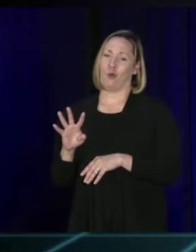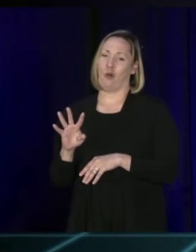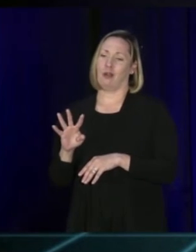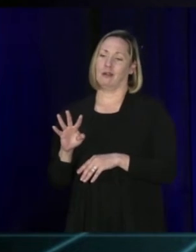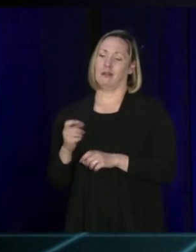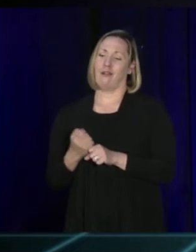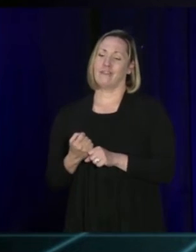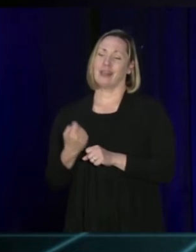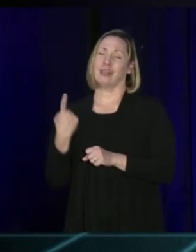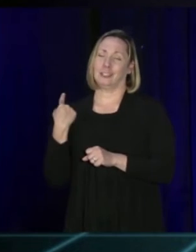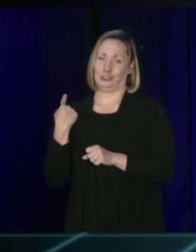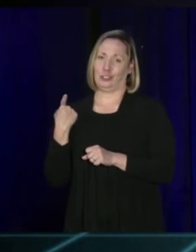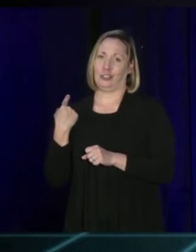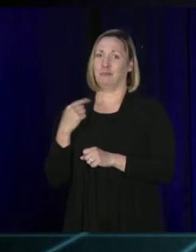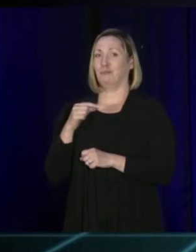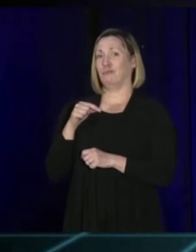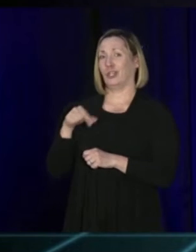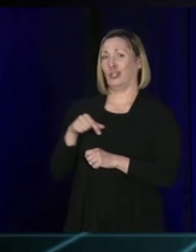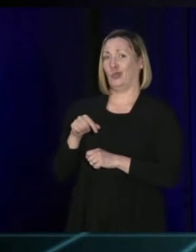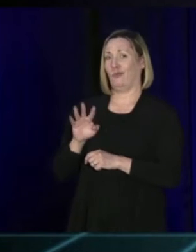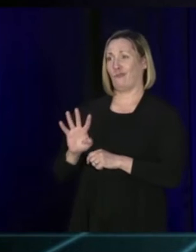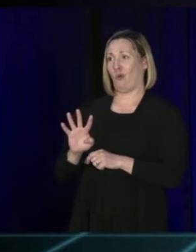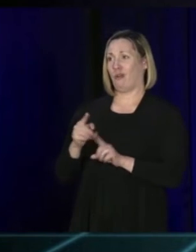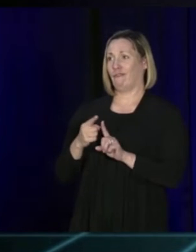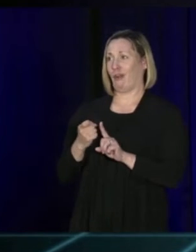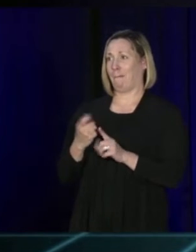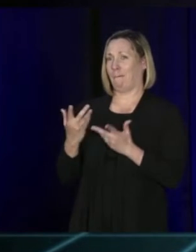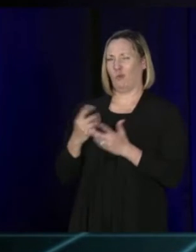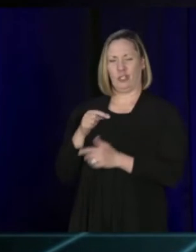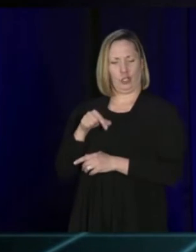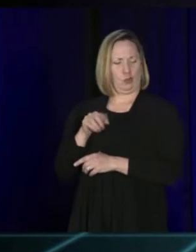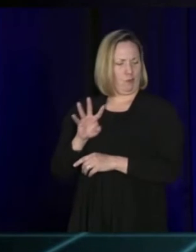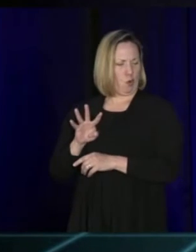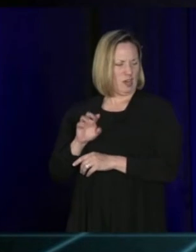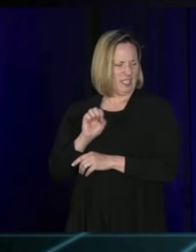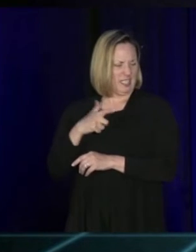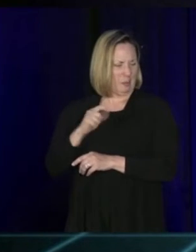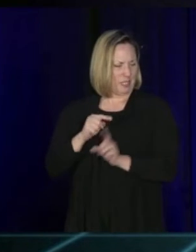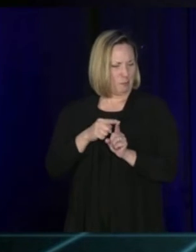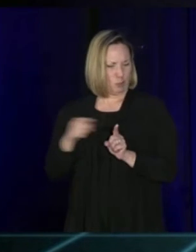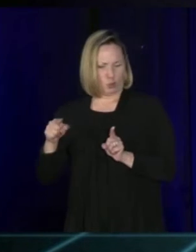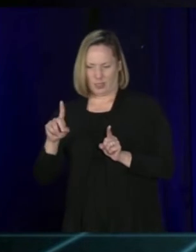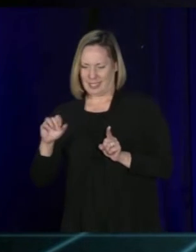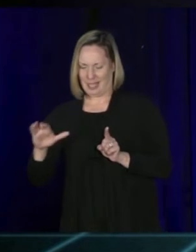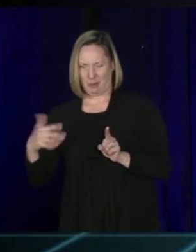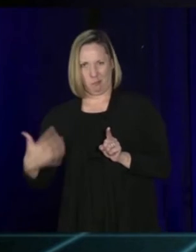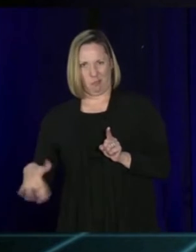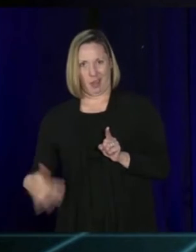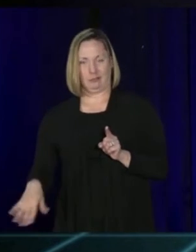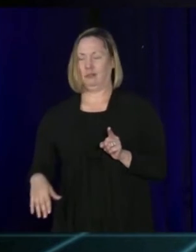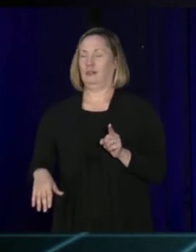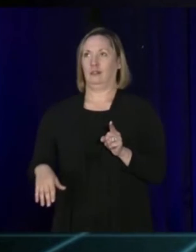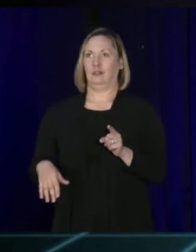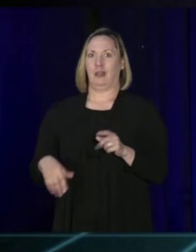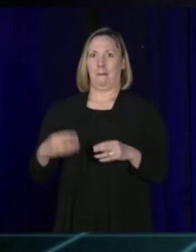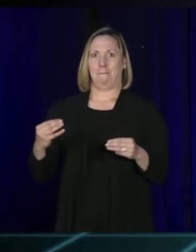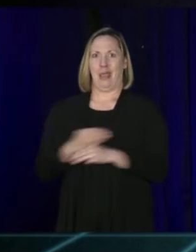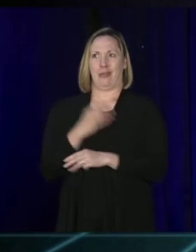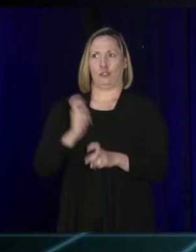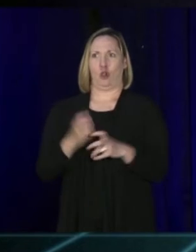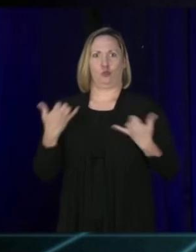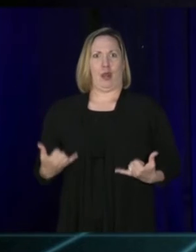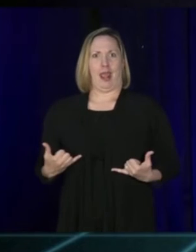Q4 from what is Q4? September to December. Man, math is hard today. And I got a finance degree